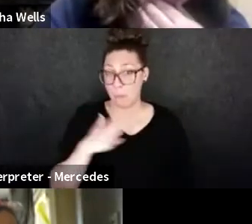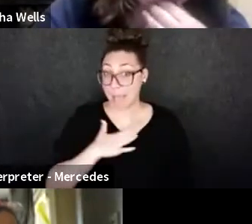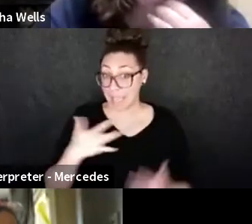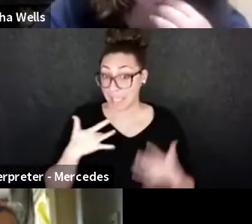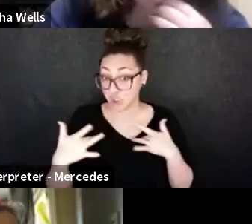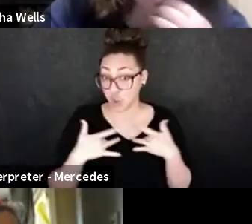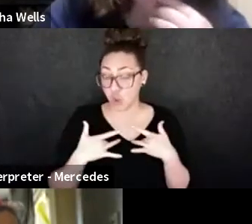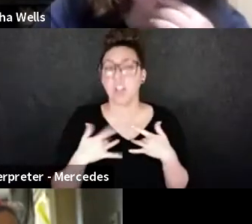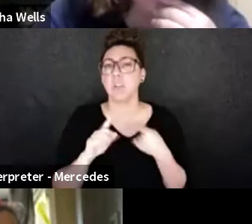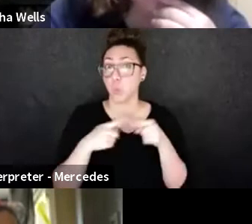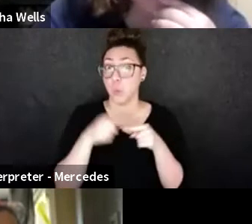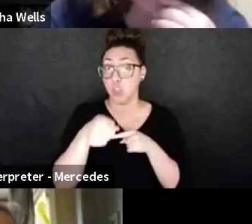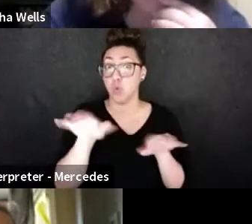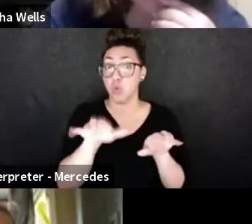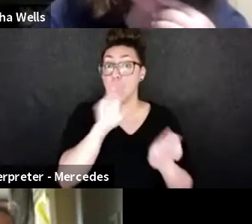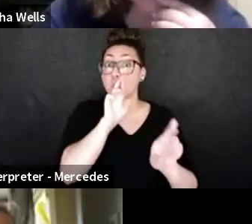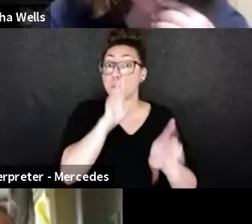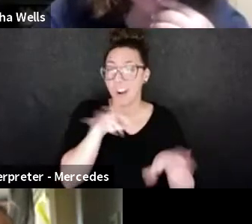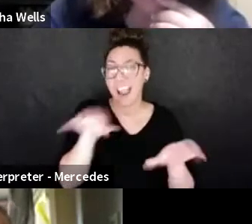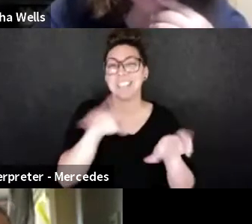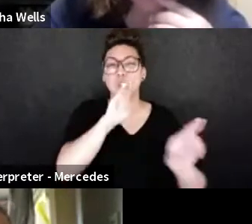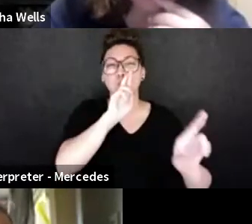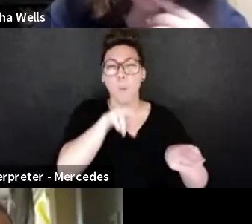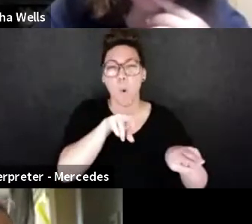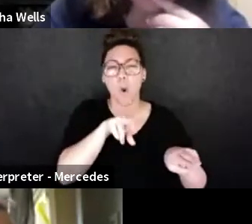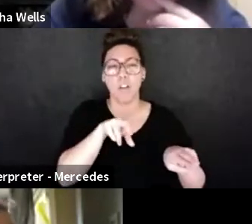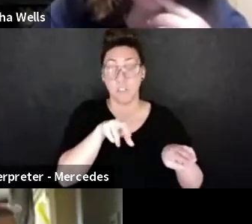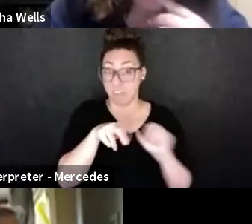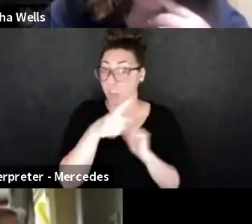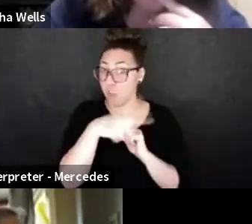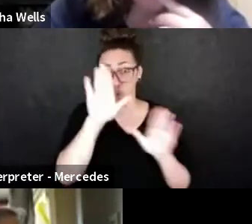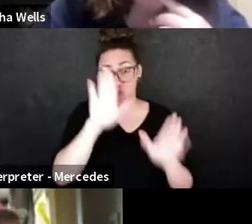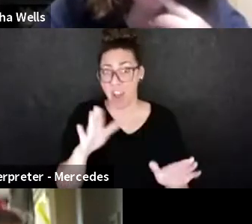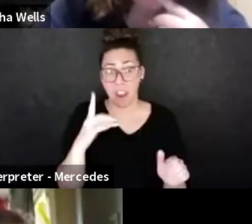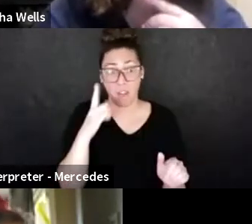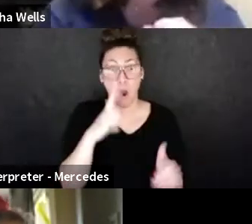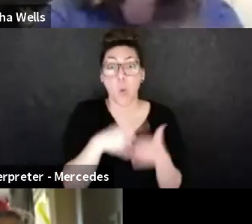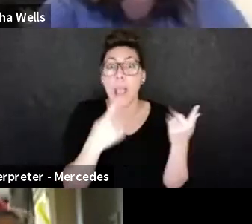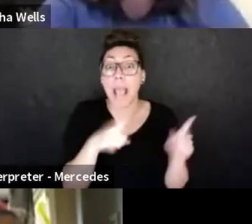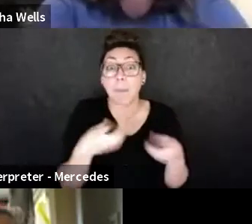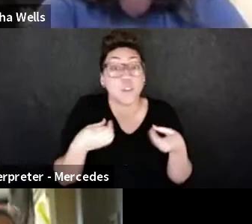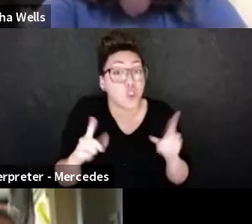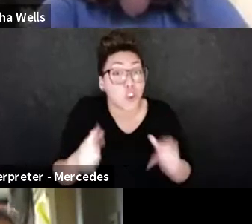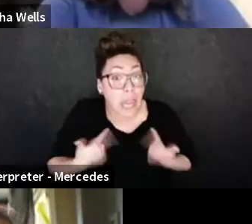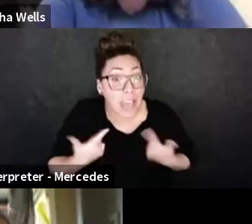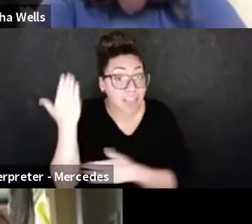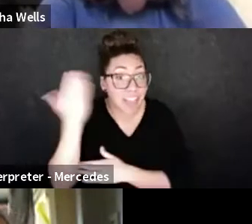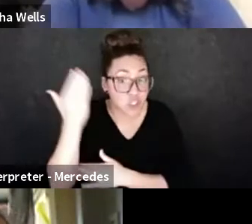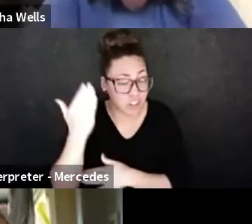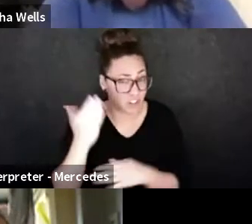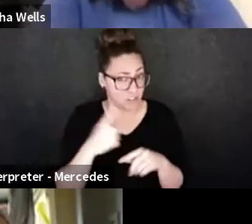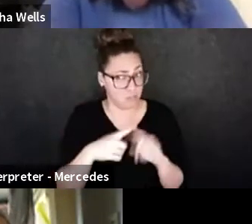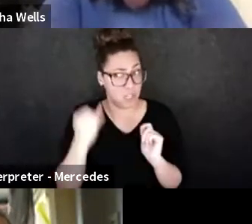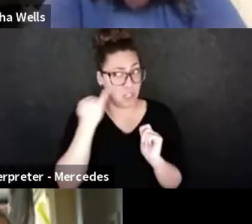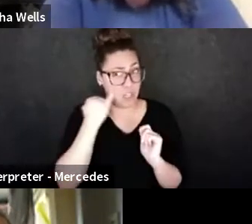the reports, the activity reports, those are great for what went on during a live lecture. But if somebody